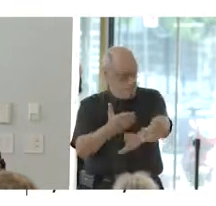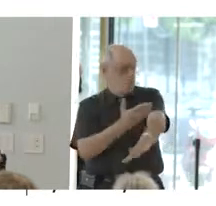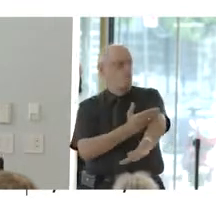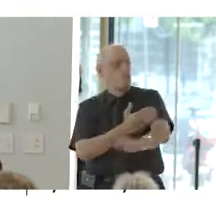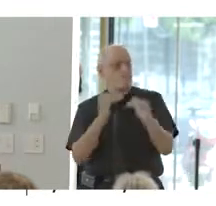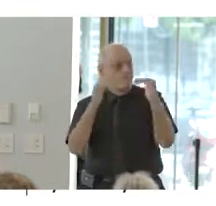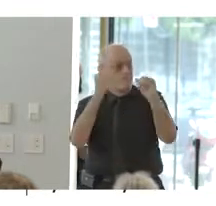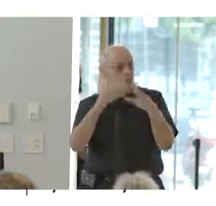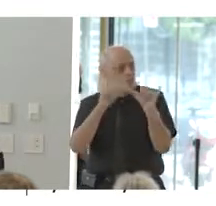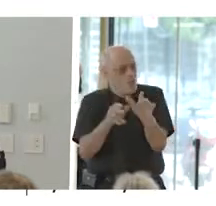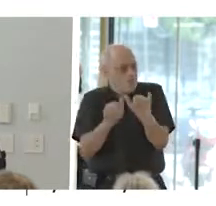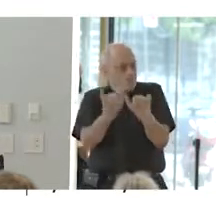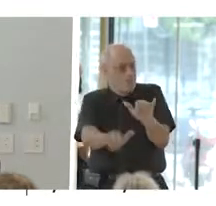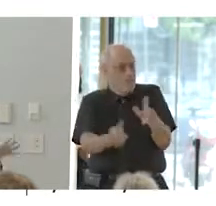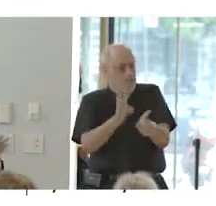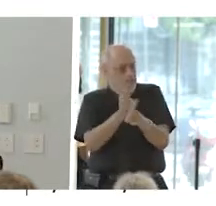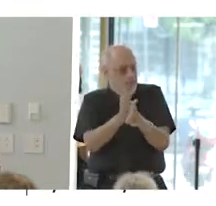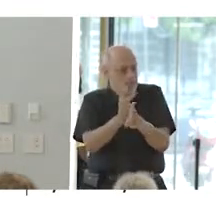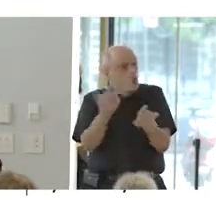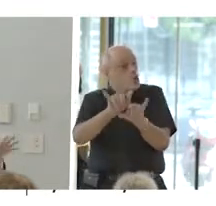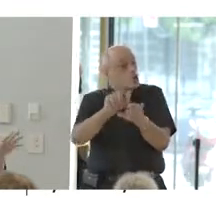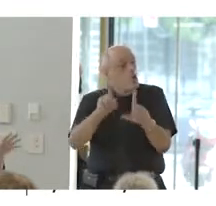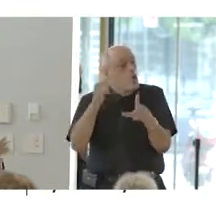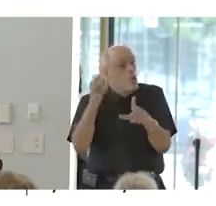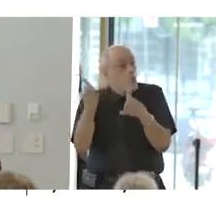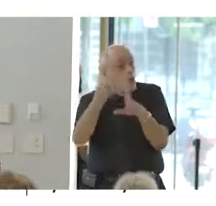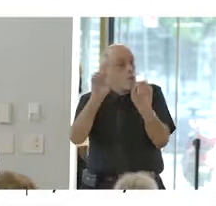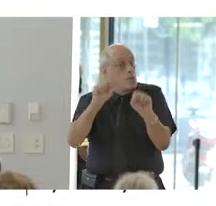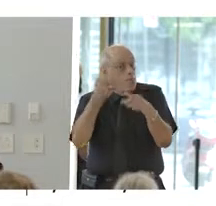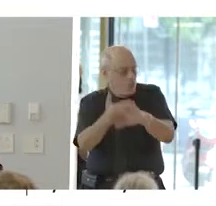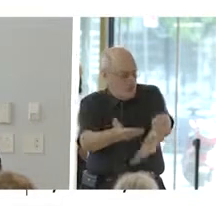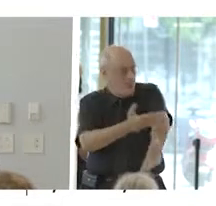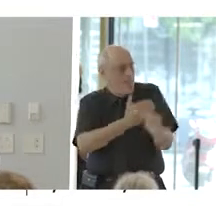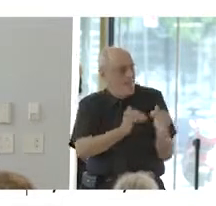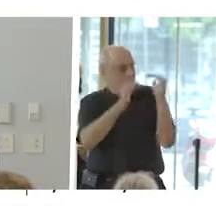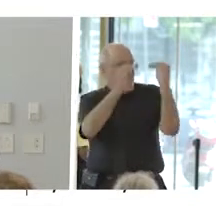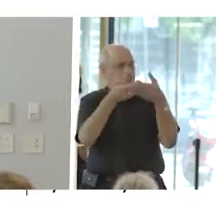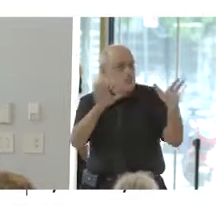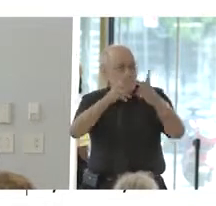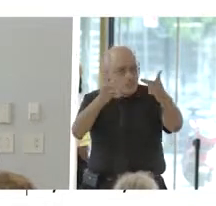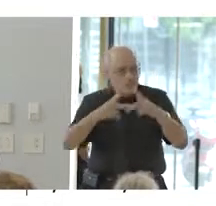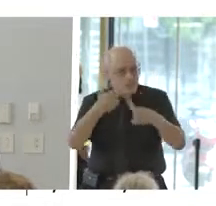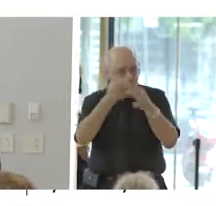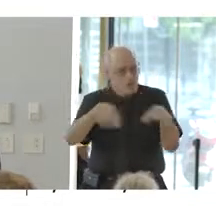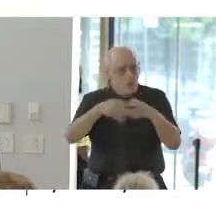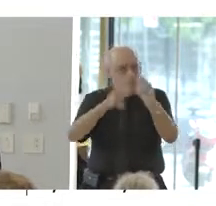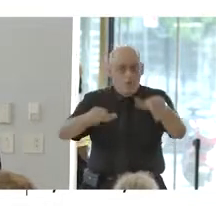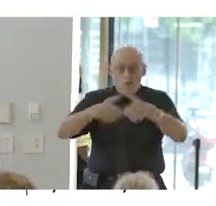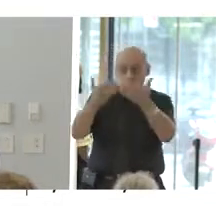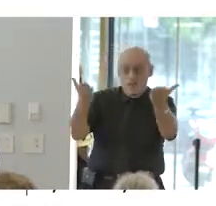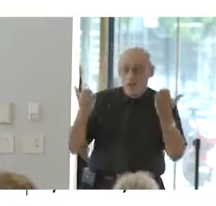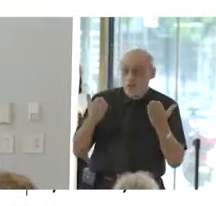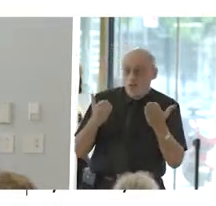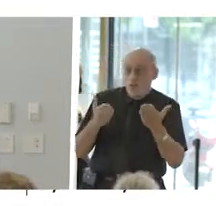sure that we retain and, where possible, enhance the public spaces that are so important to the folks who live here